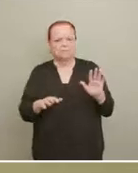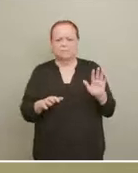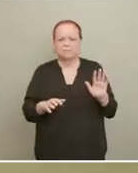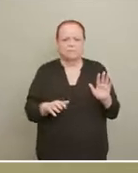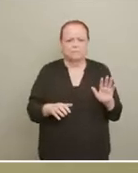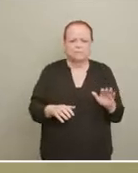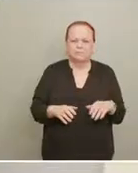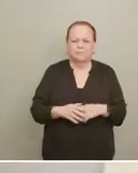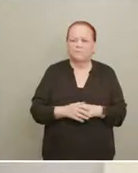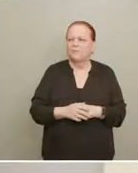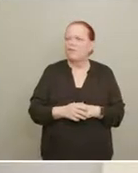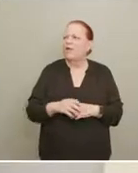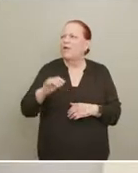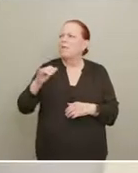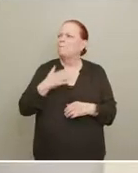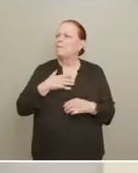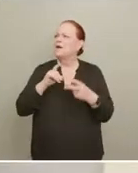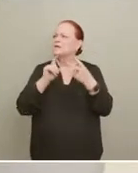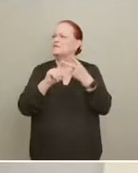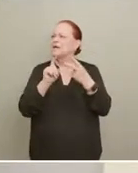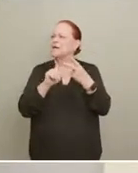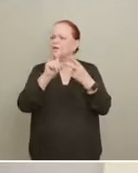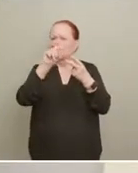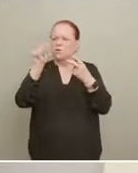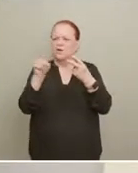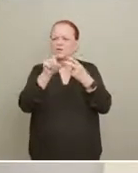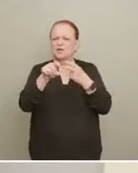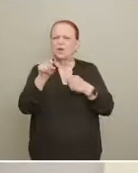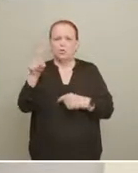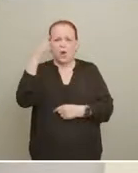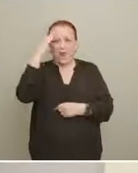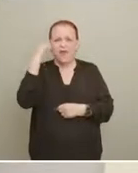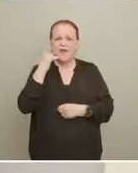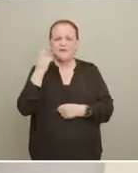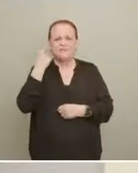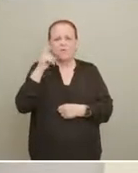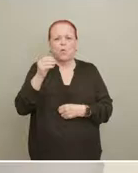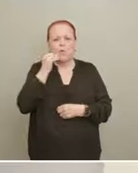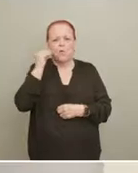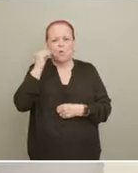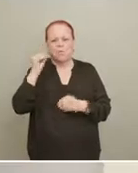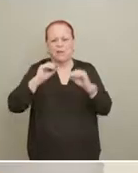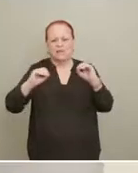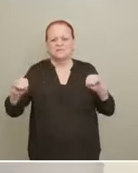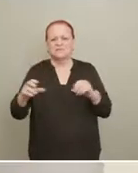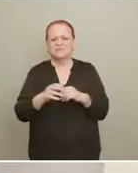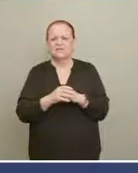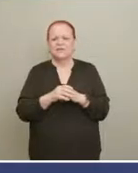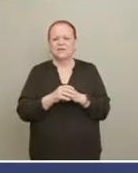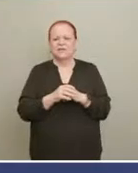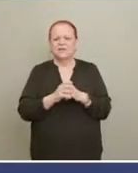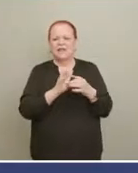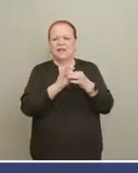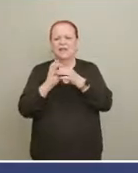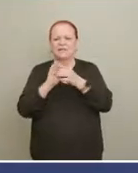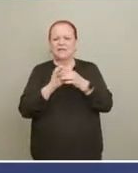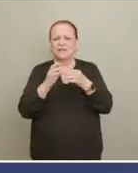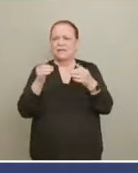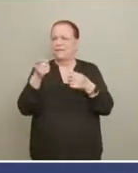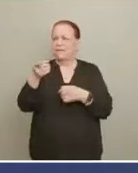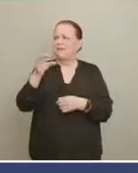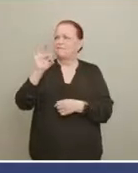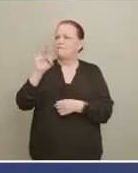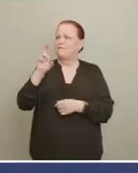question for Lieutenant Hines. You are head of the Homeless Liaison Task Force in Fullerton. Yes,